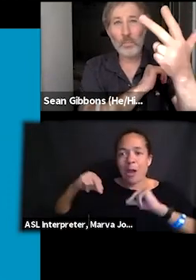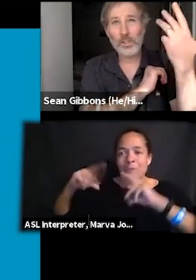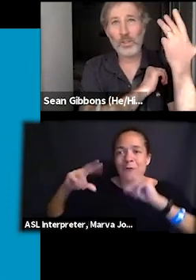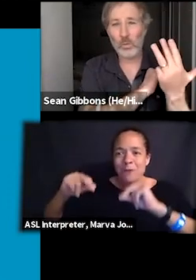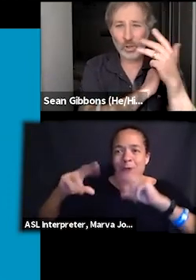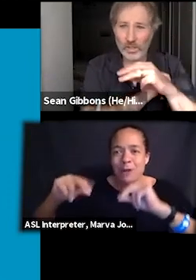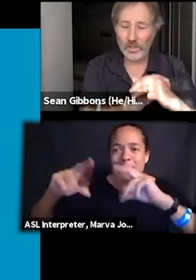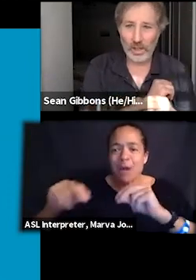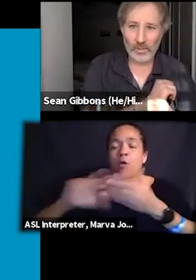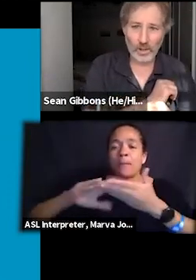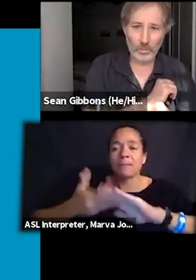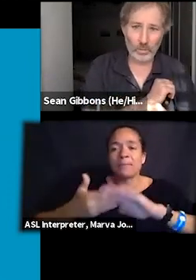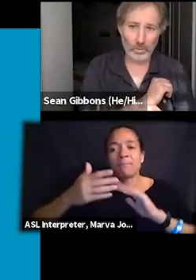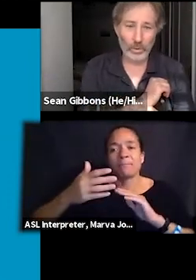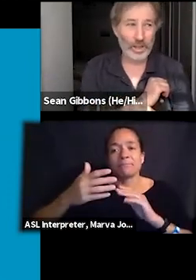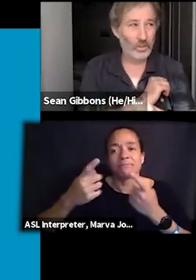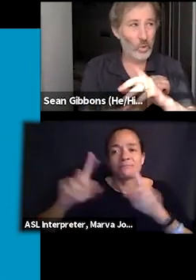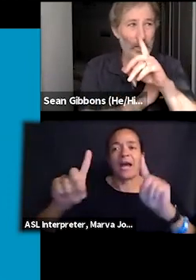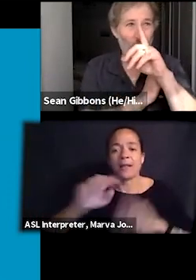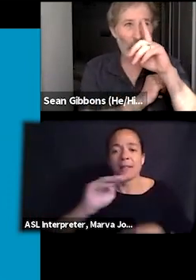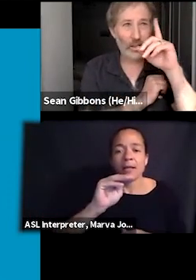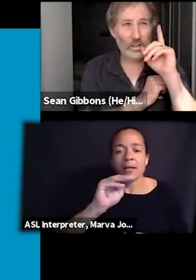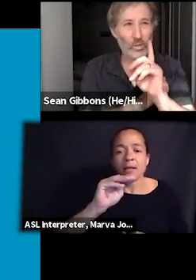Maryland, Minnesota, and Washington State finally broke through in